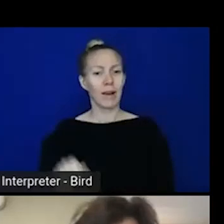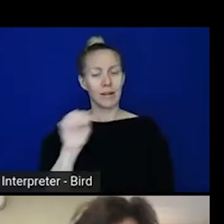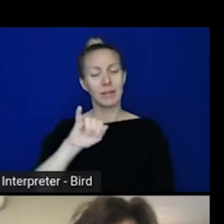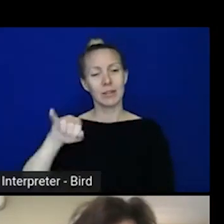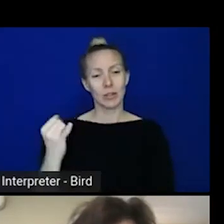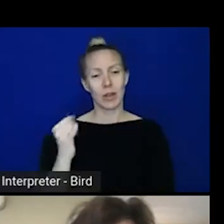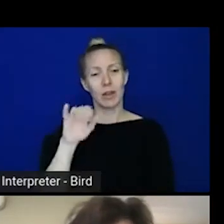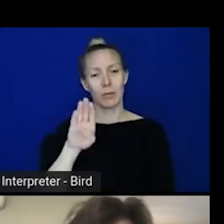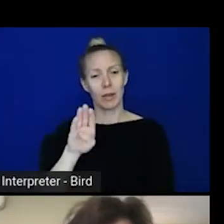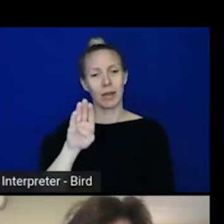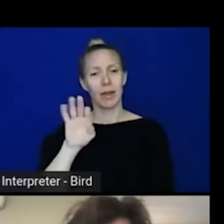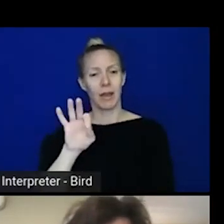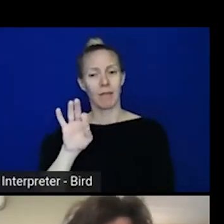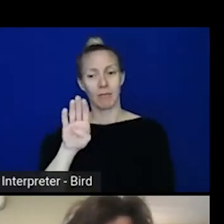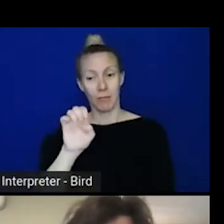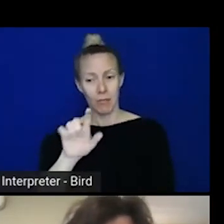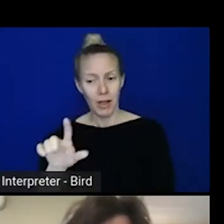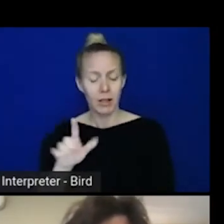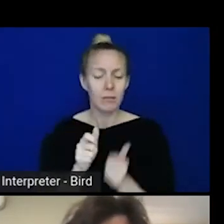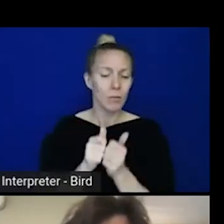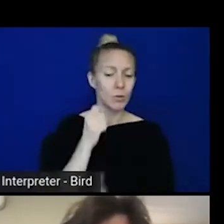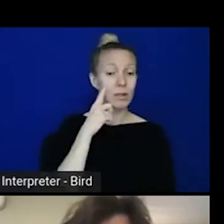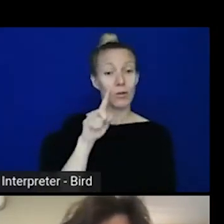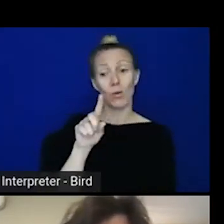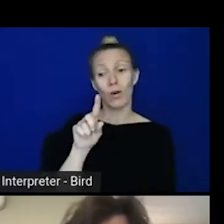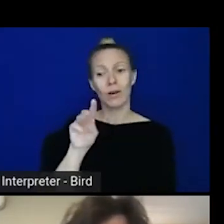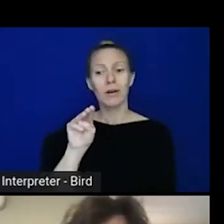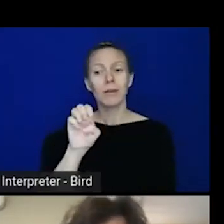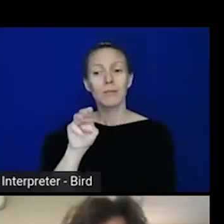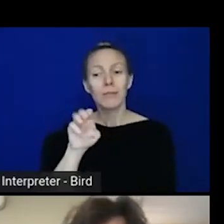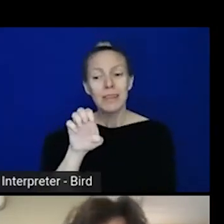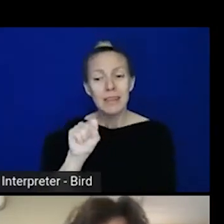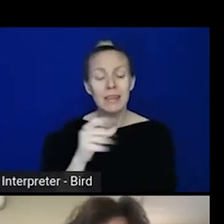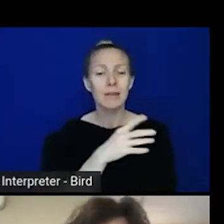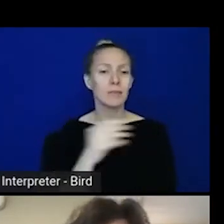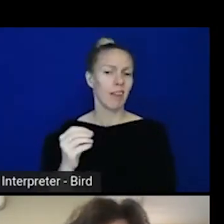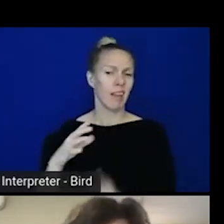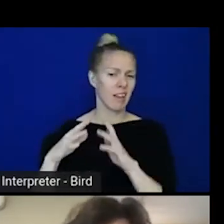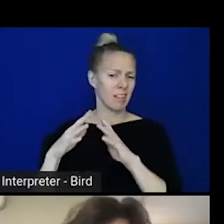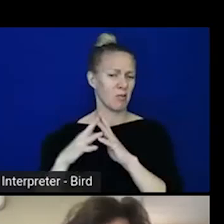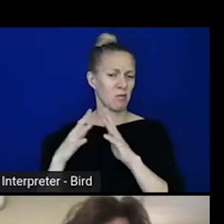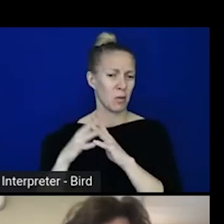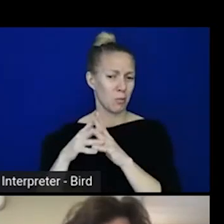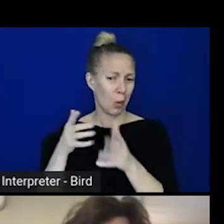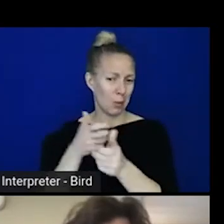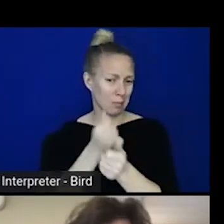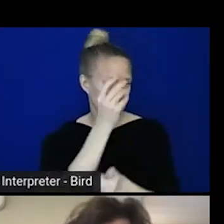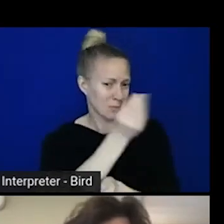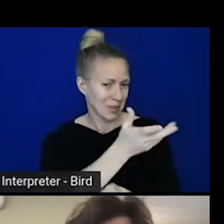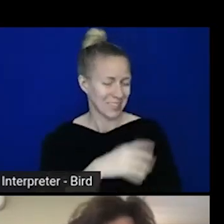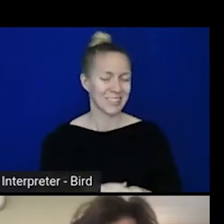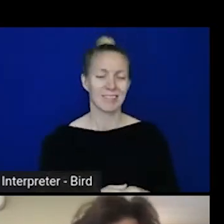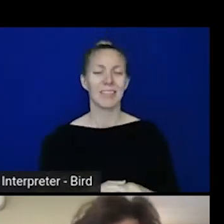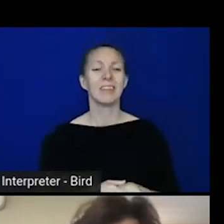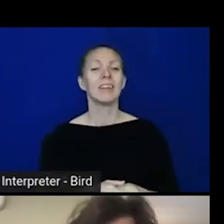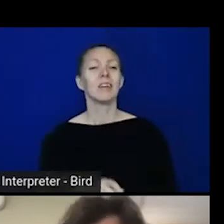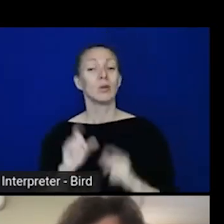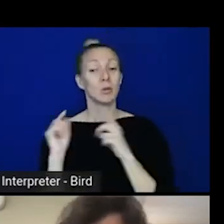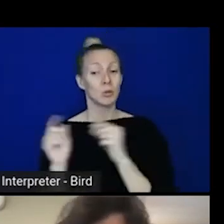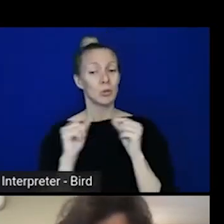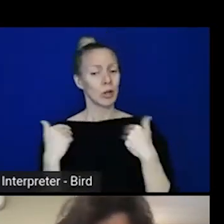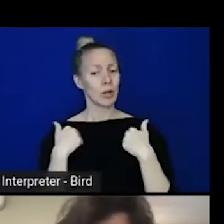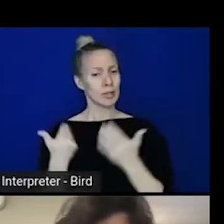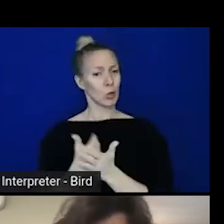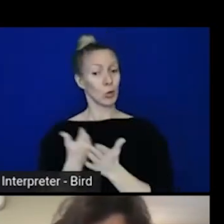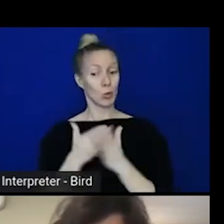and Wisconsin sports updates. And I also just want to plug Twitter has a new communities feature that has an infrastructure as code community, and I